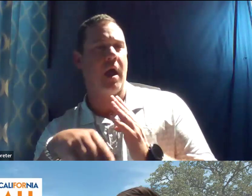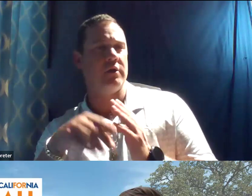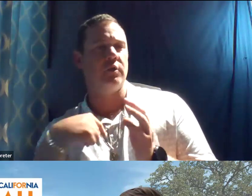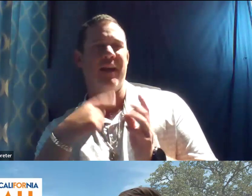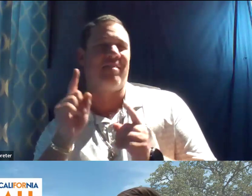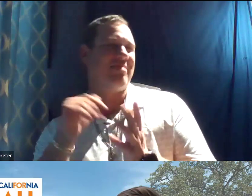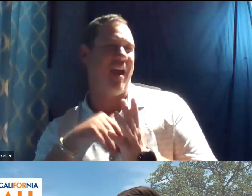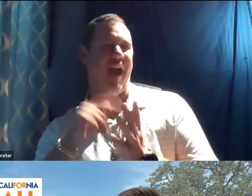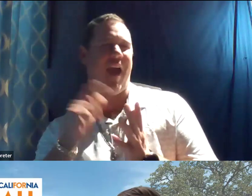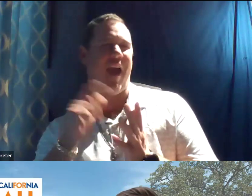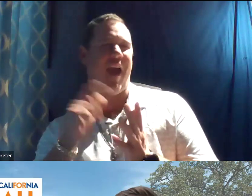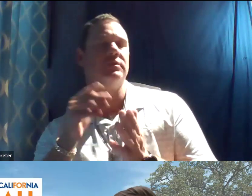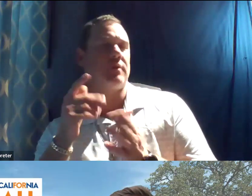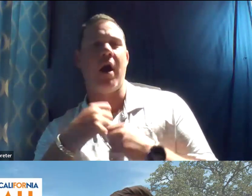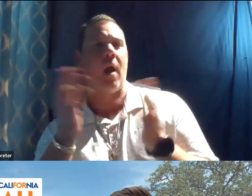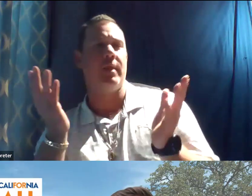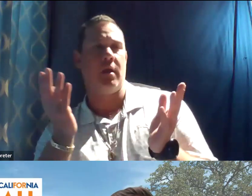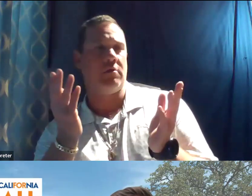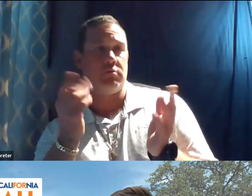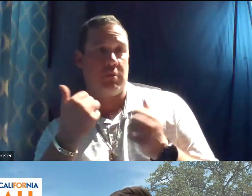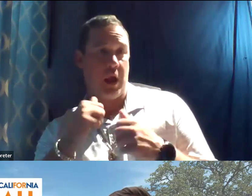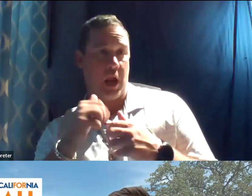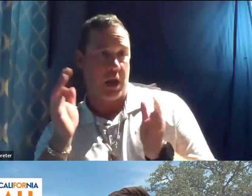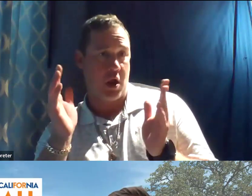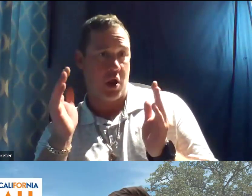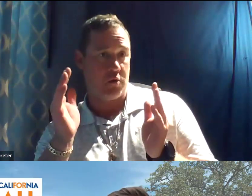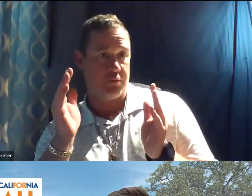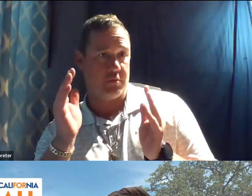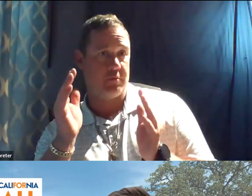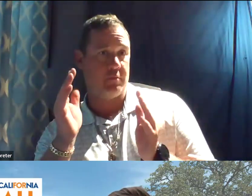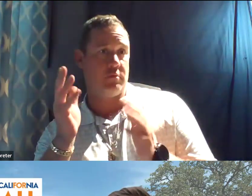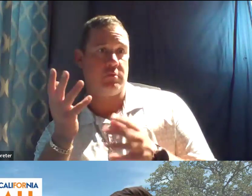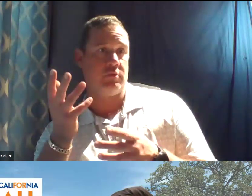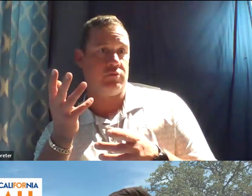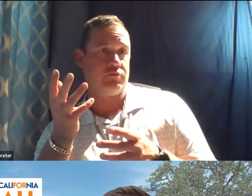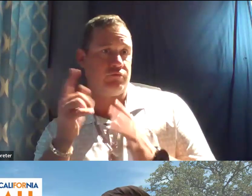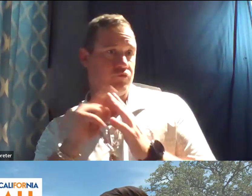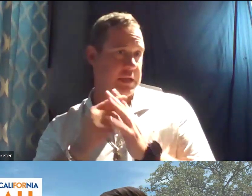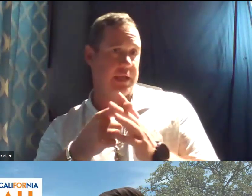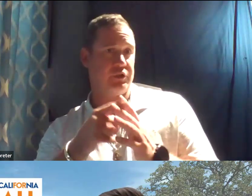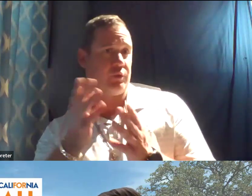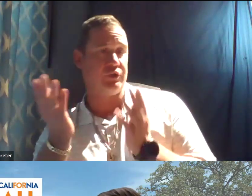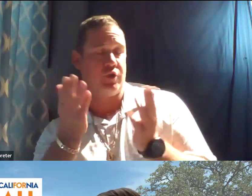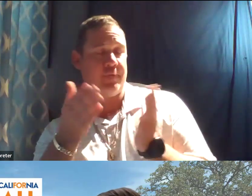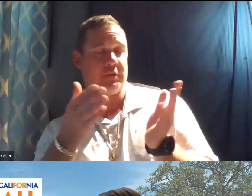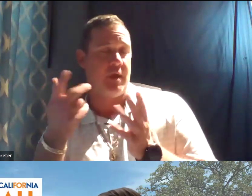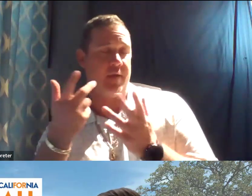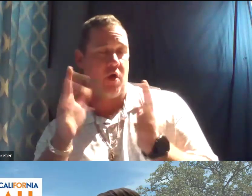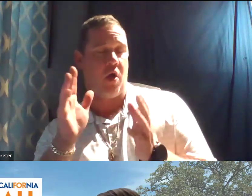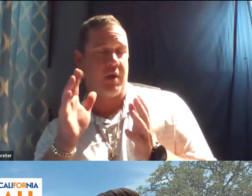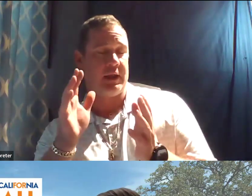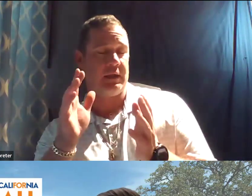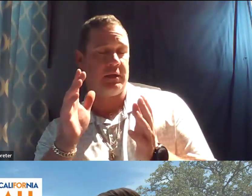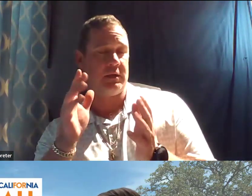of devices that are already out there. Is there any hope of maybe re-engaging with some service plans for those devices that are already distributed